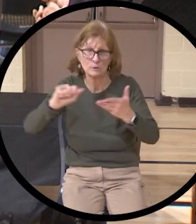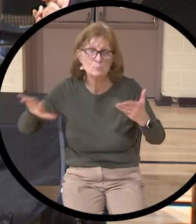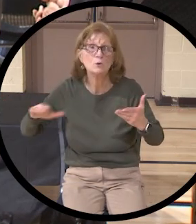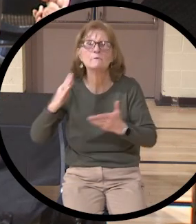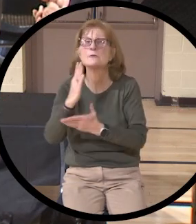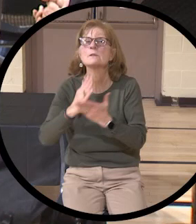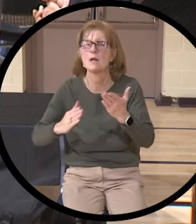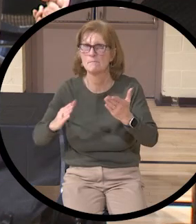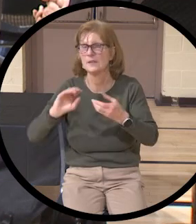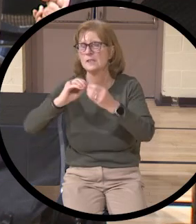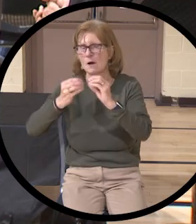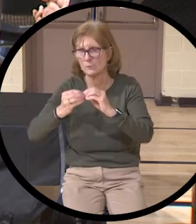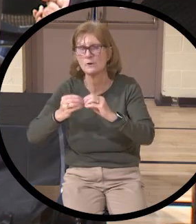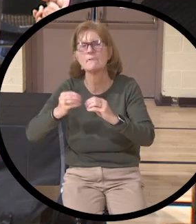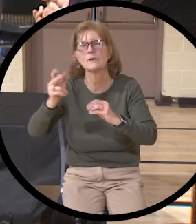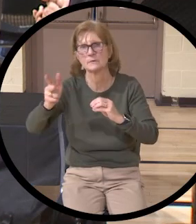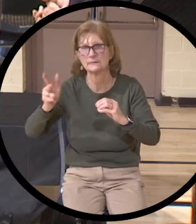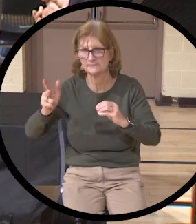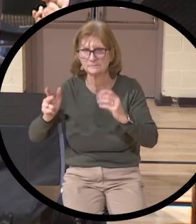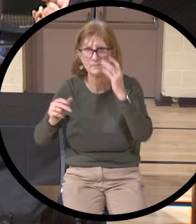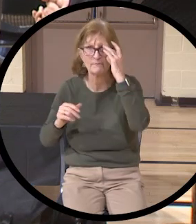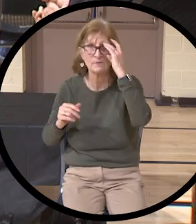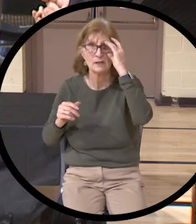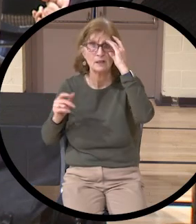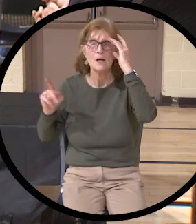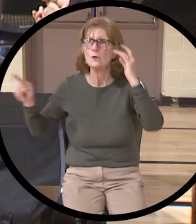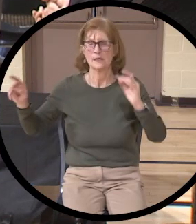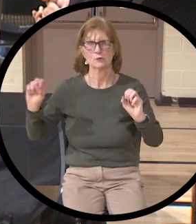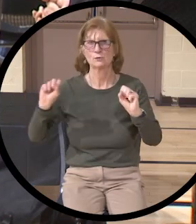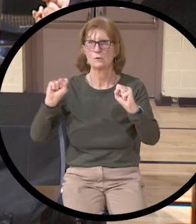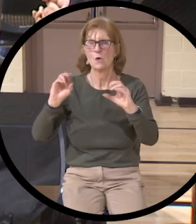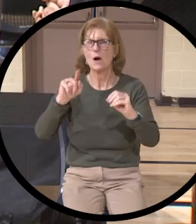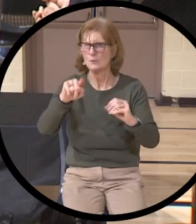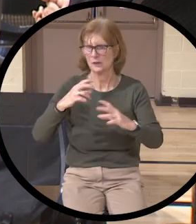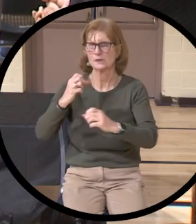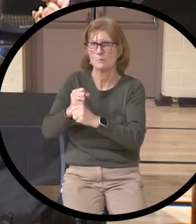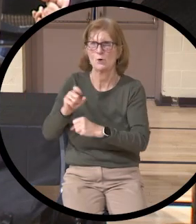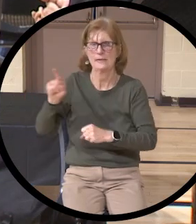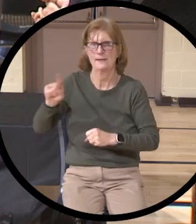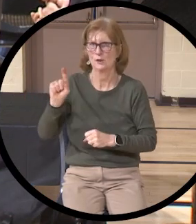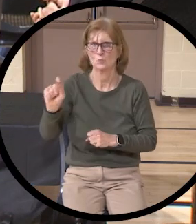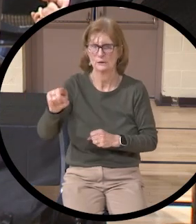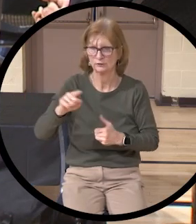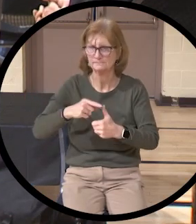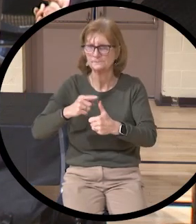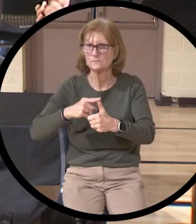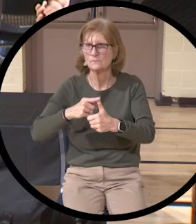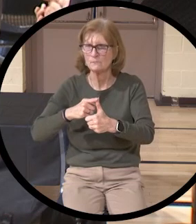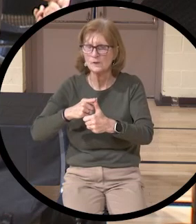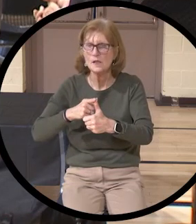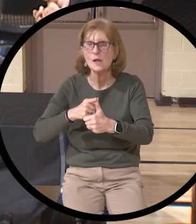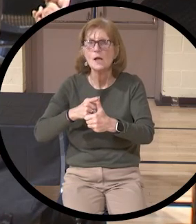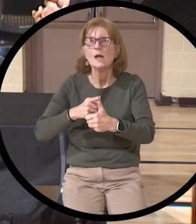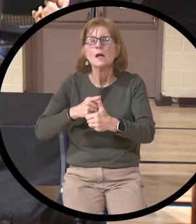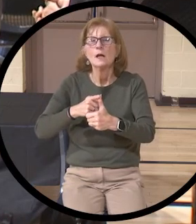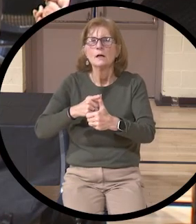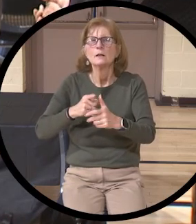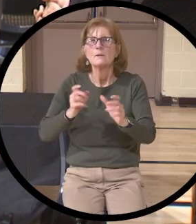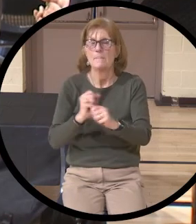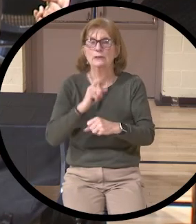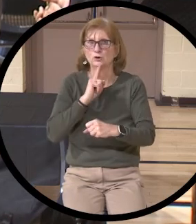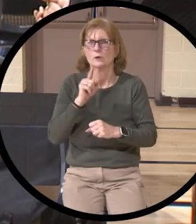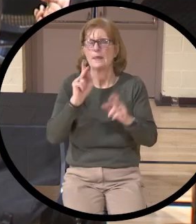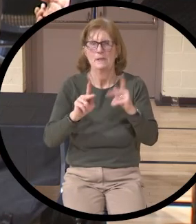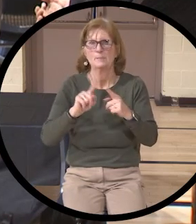for the So going to consolidate those questions a little bit. So the question was about making sure people can make that